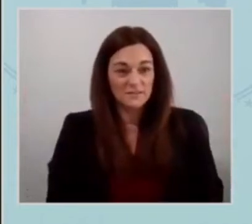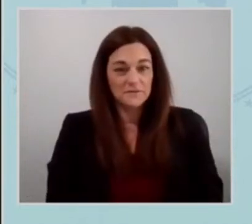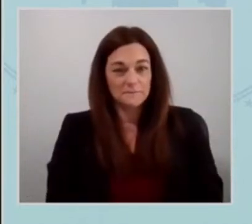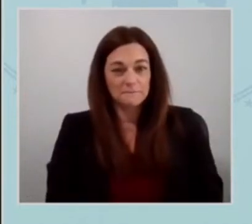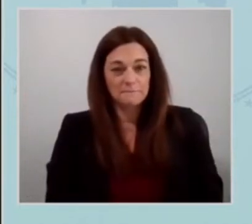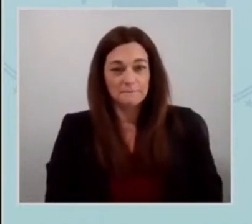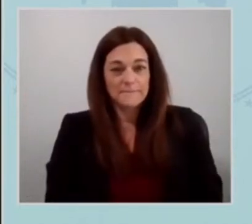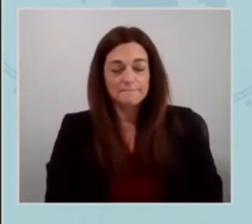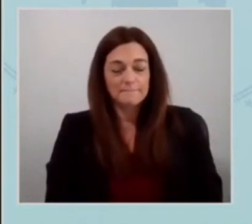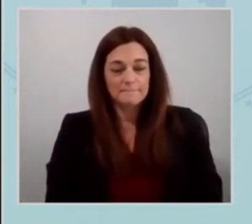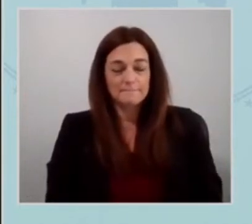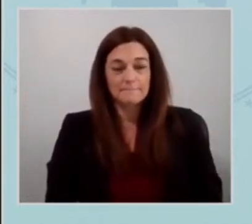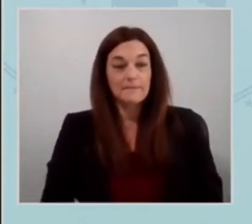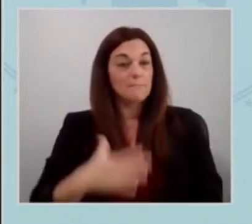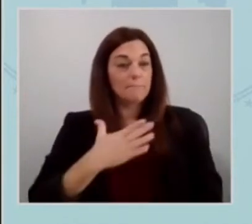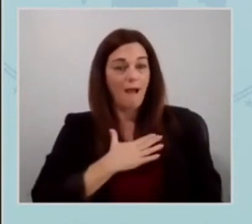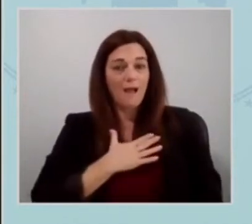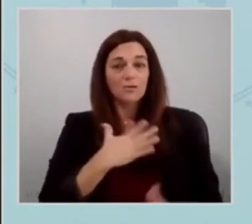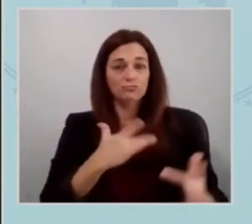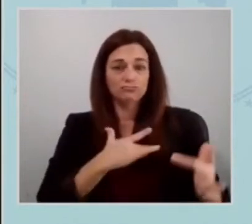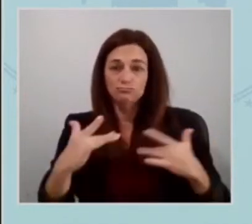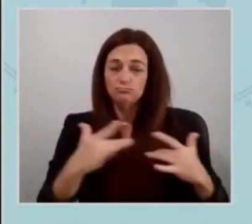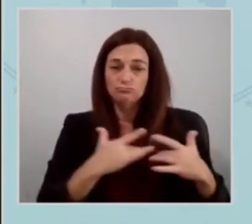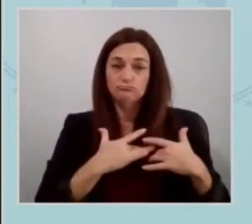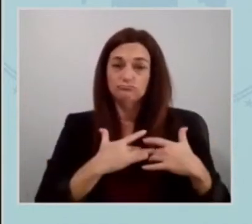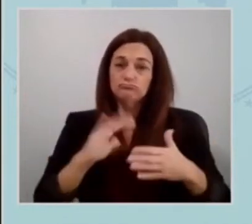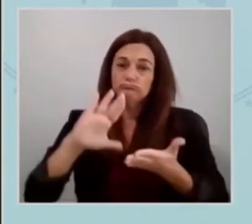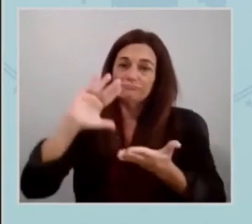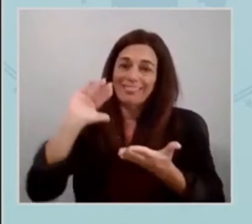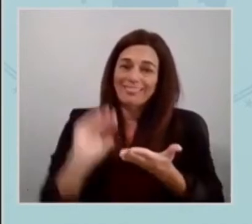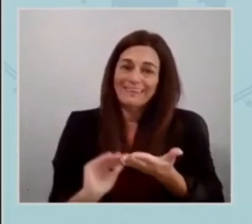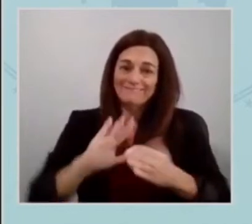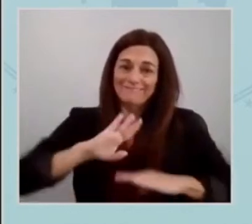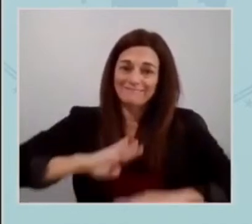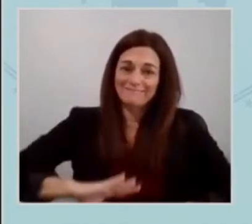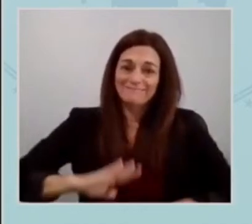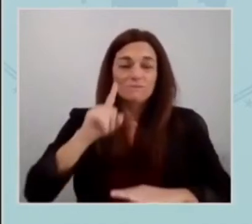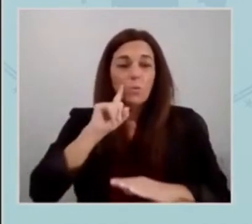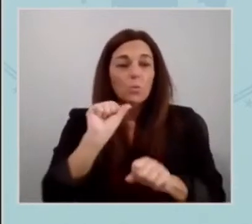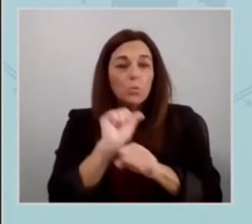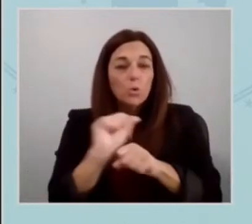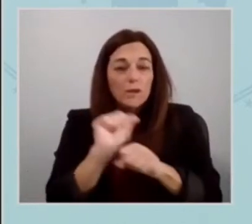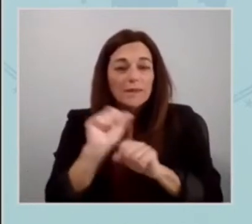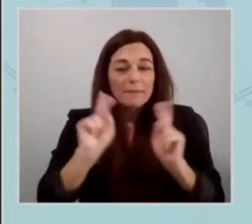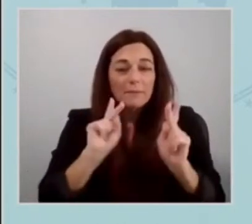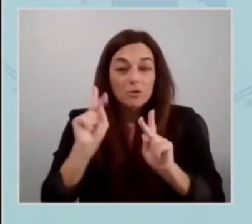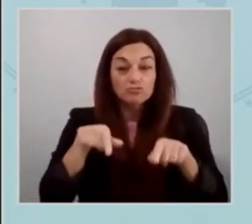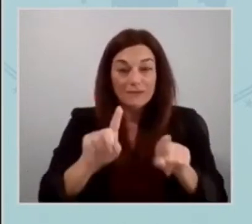entire family is off work. So my concern is the